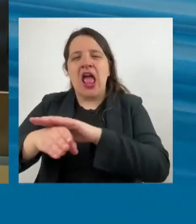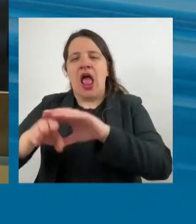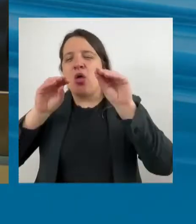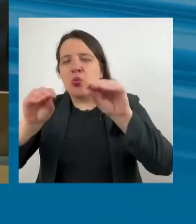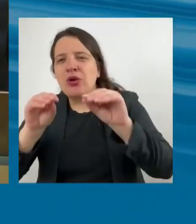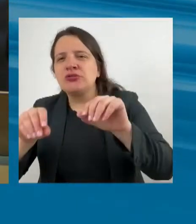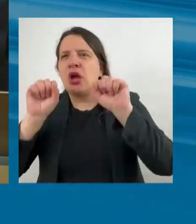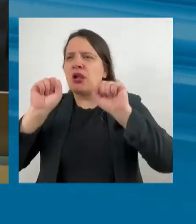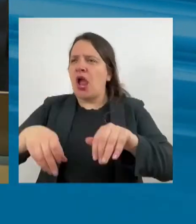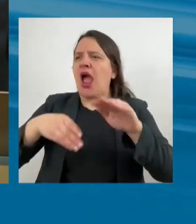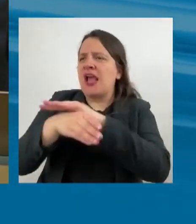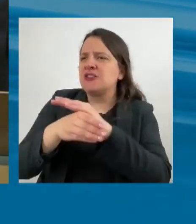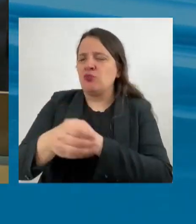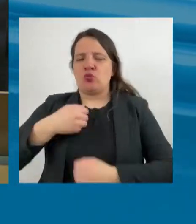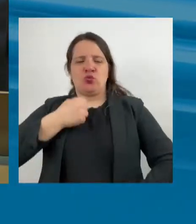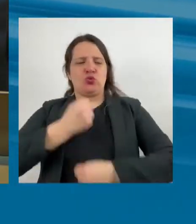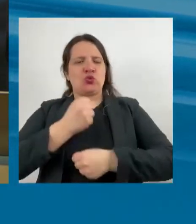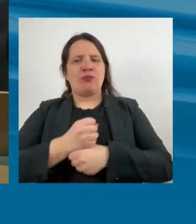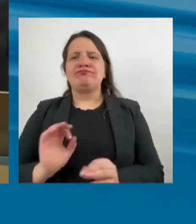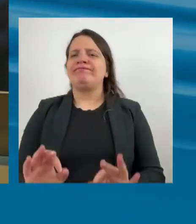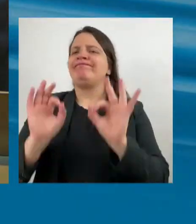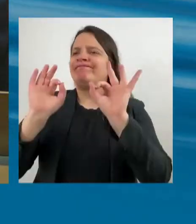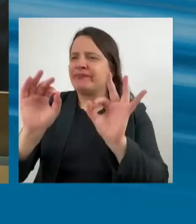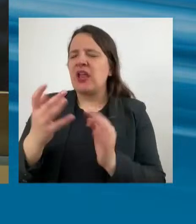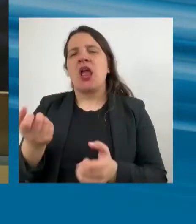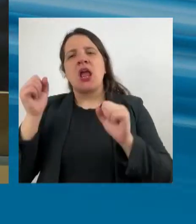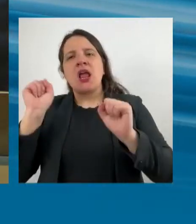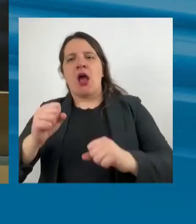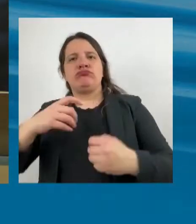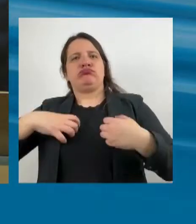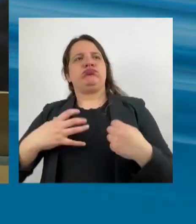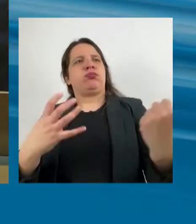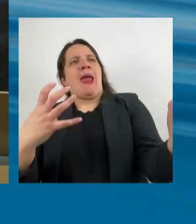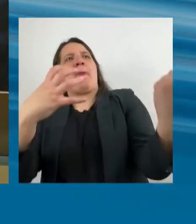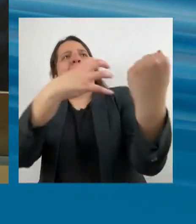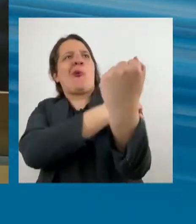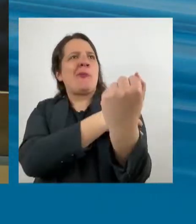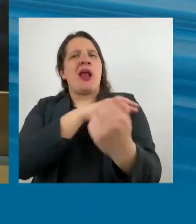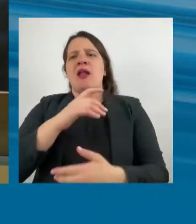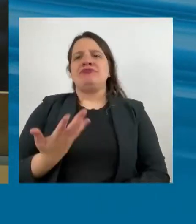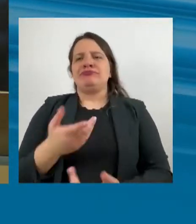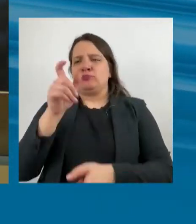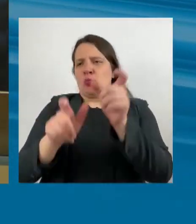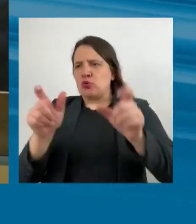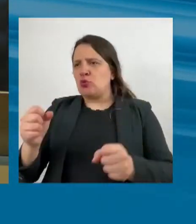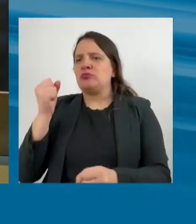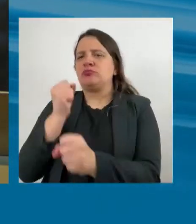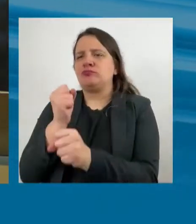on the level of access to education, capacities, competencies, and